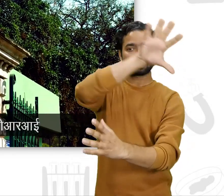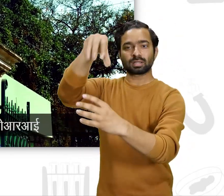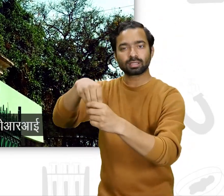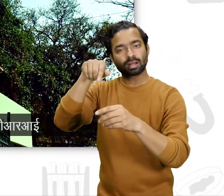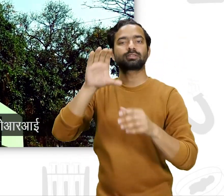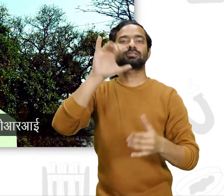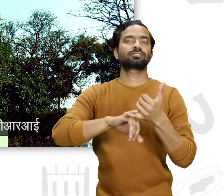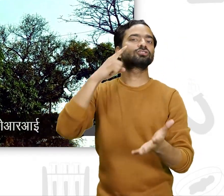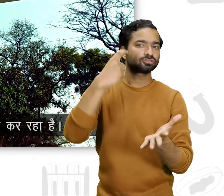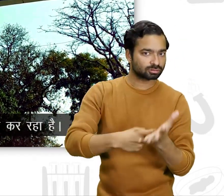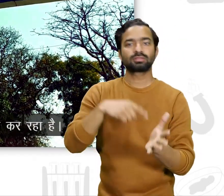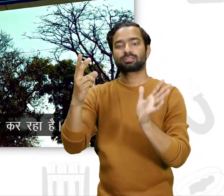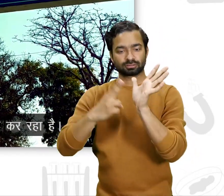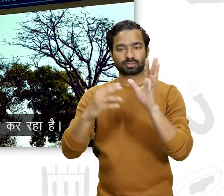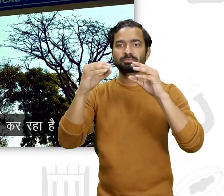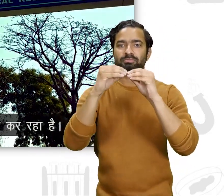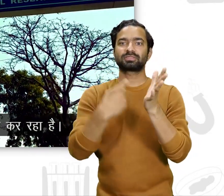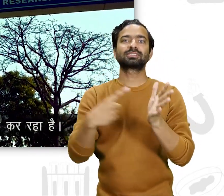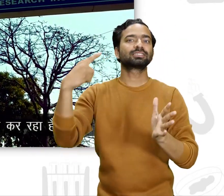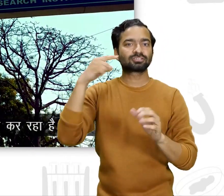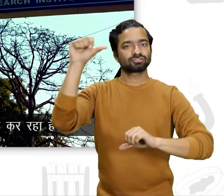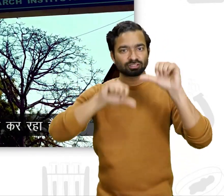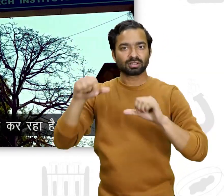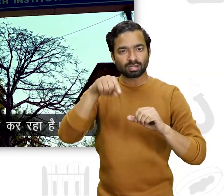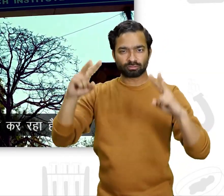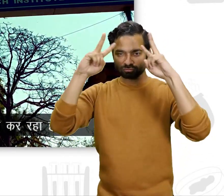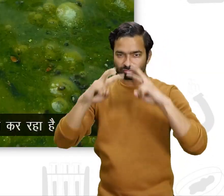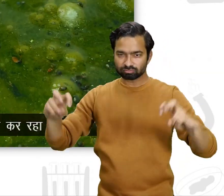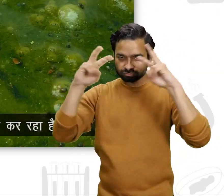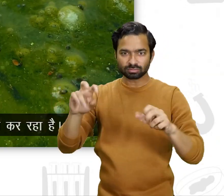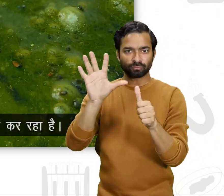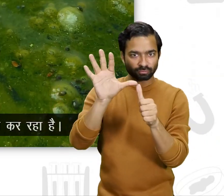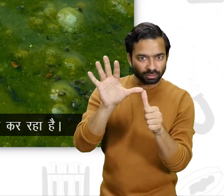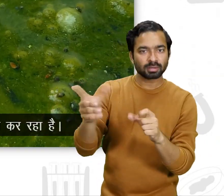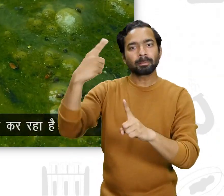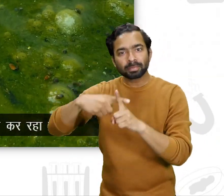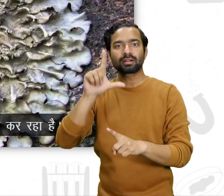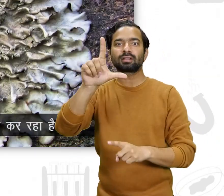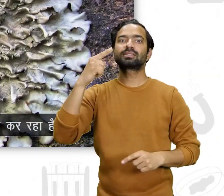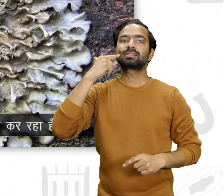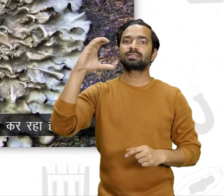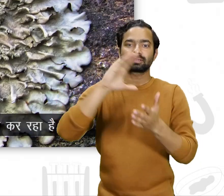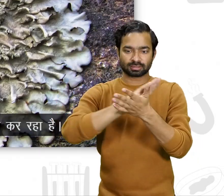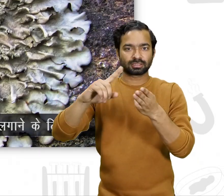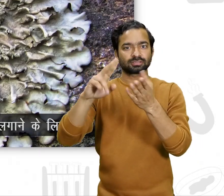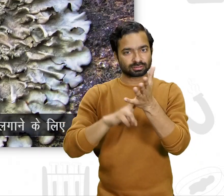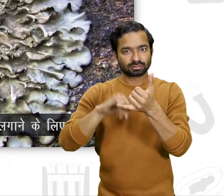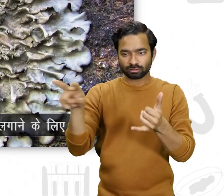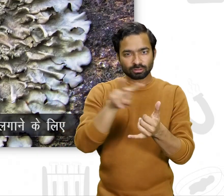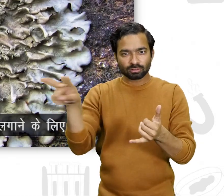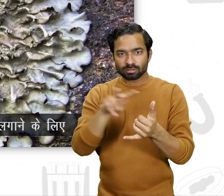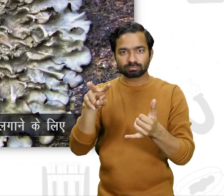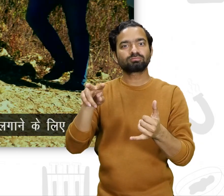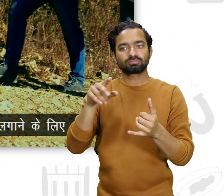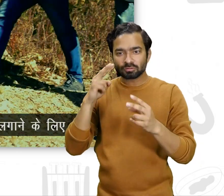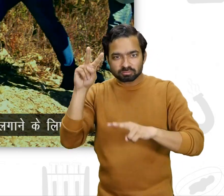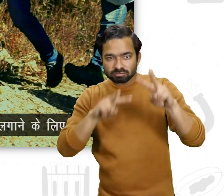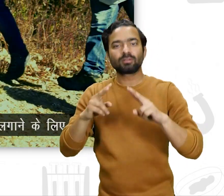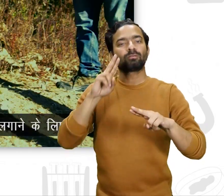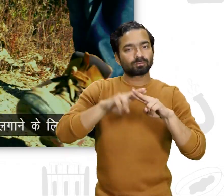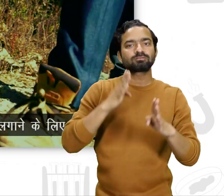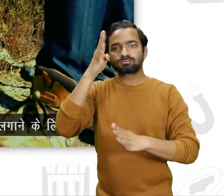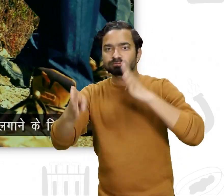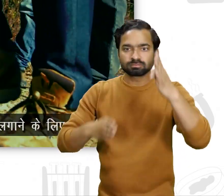CSIR NBRI is also undertaking research on algae and lichens as well. Field